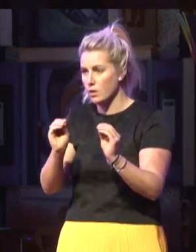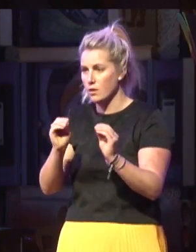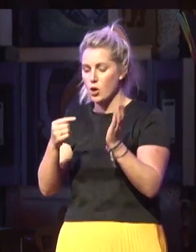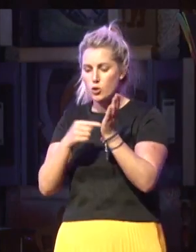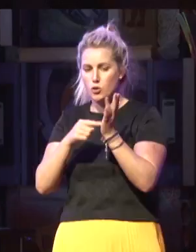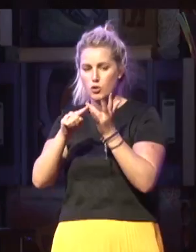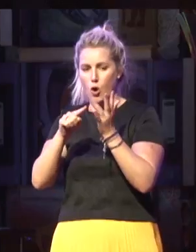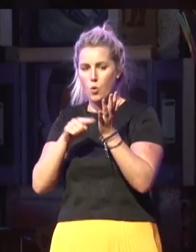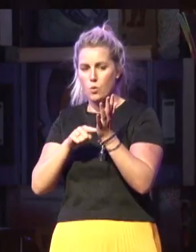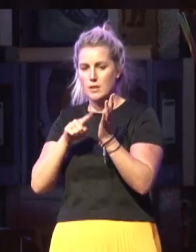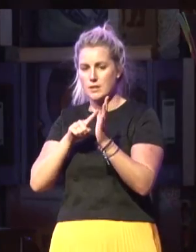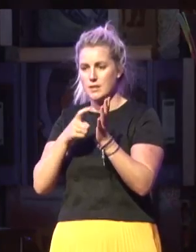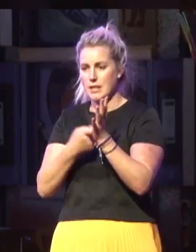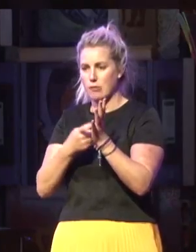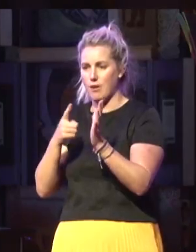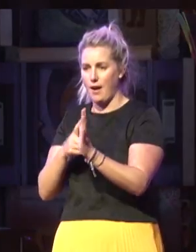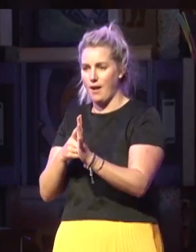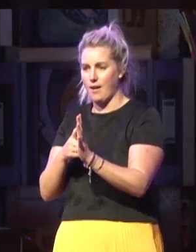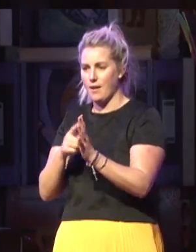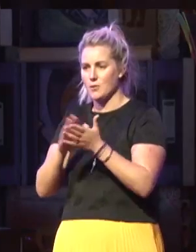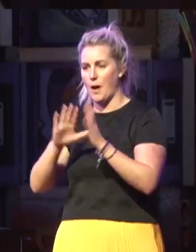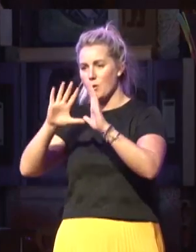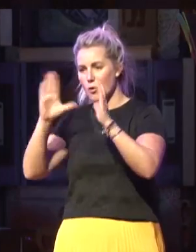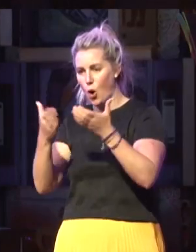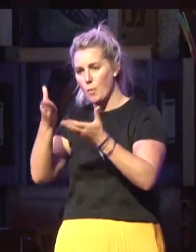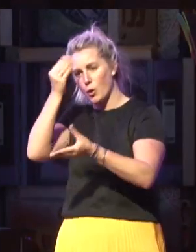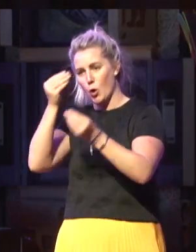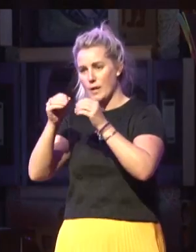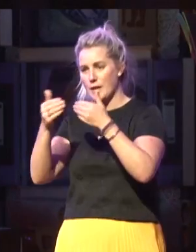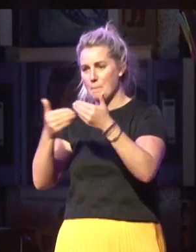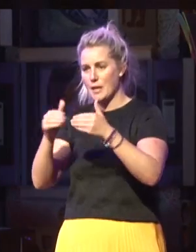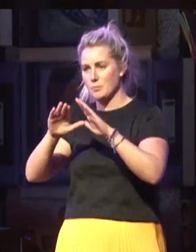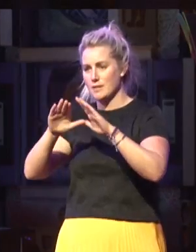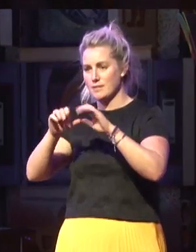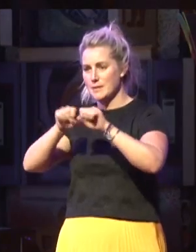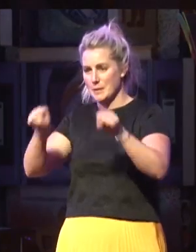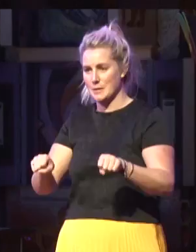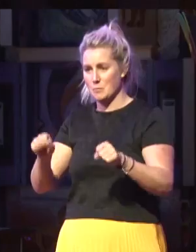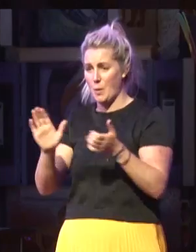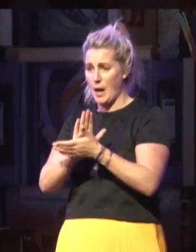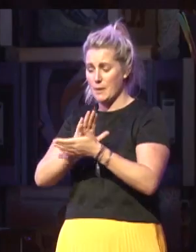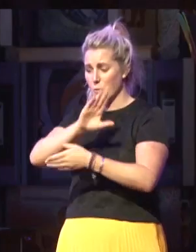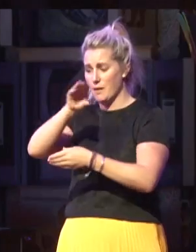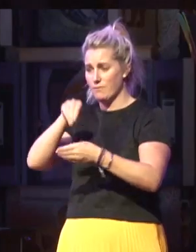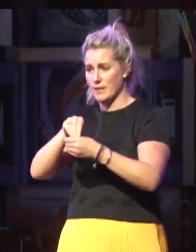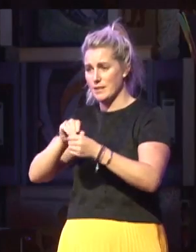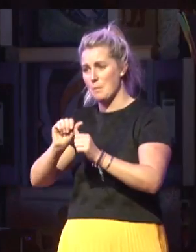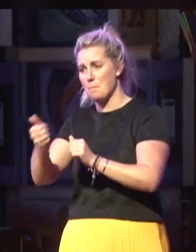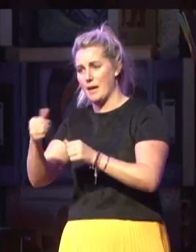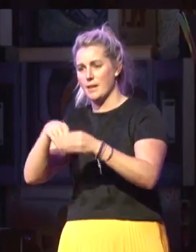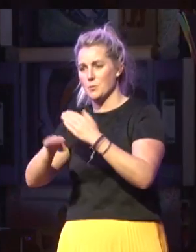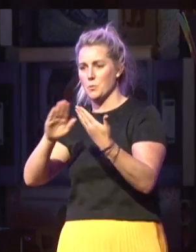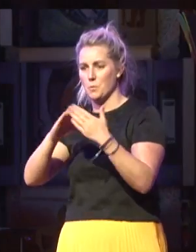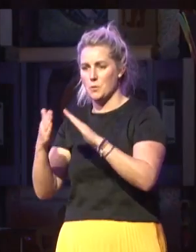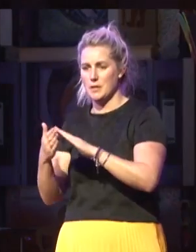TOTRA, yeah. So it's our global learning management system. So we're pretty happy to be investing back into the New Zealand community